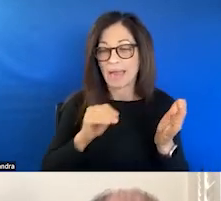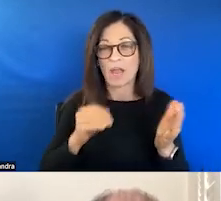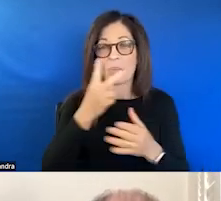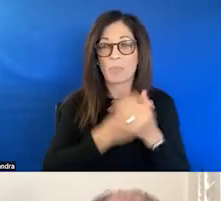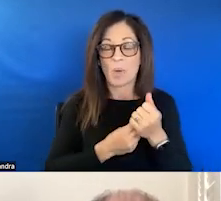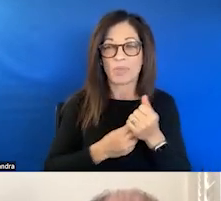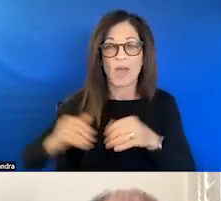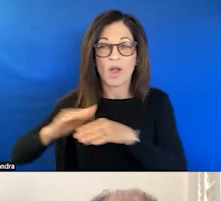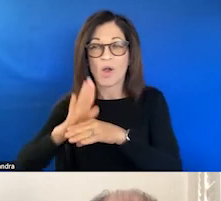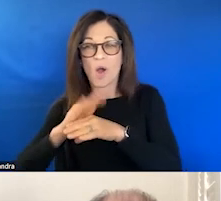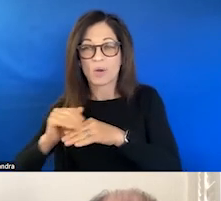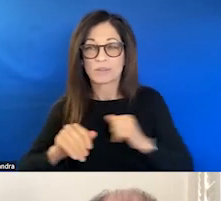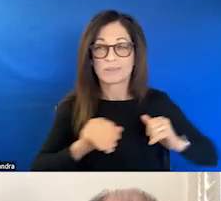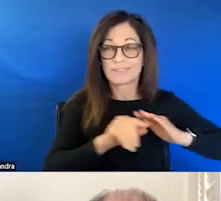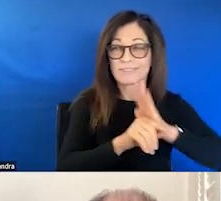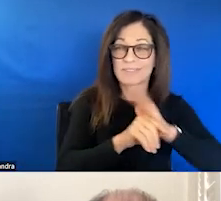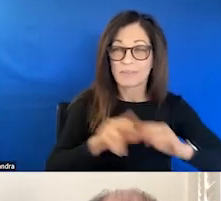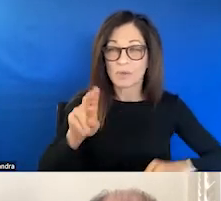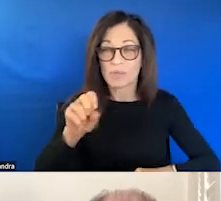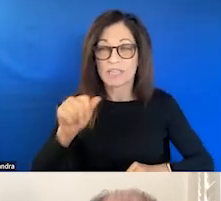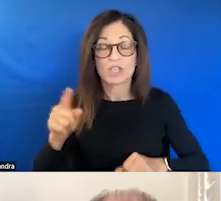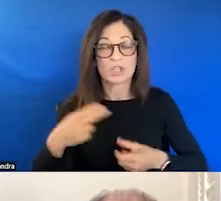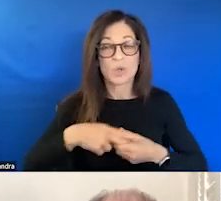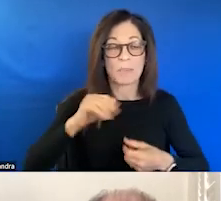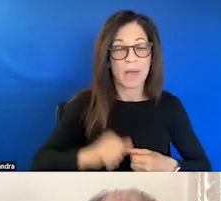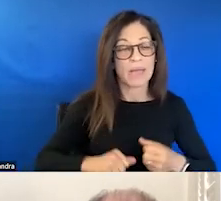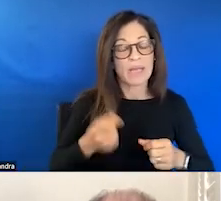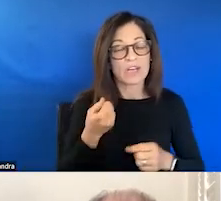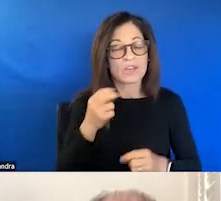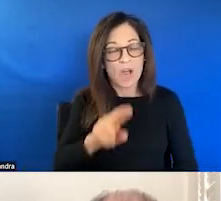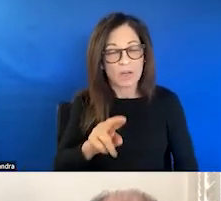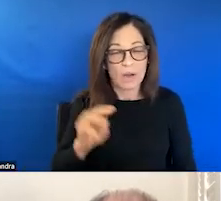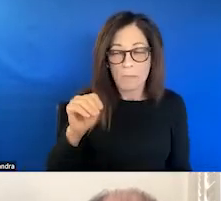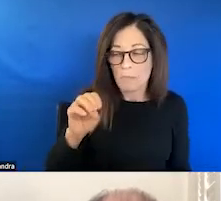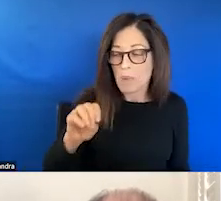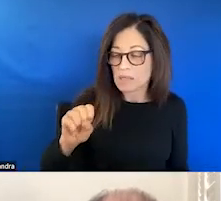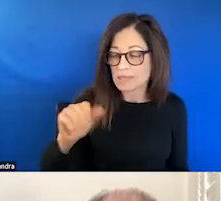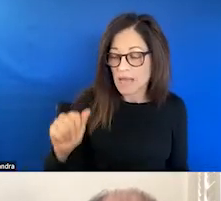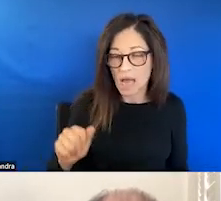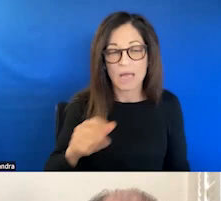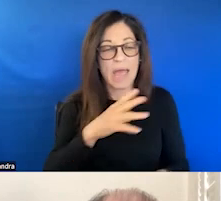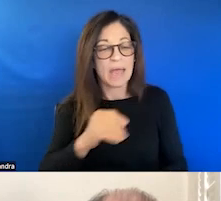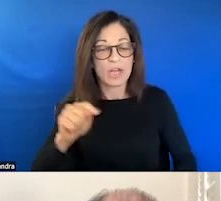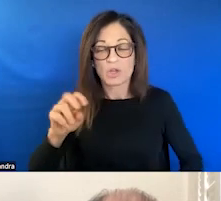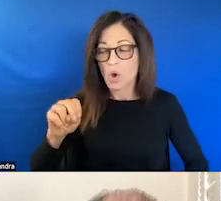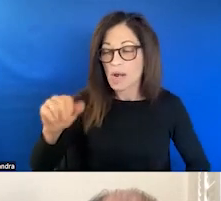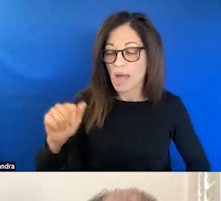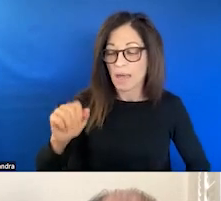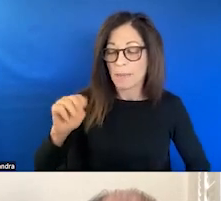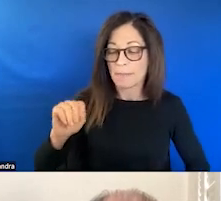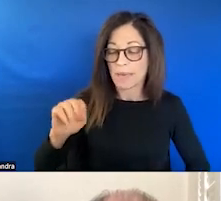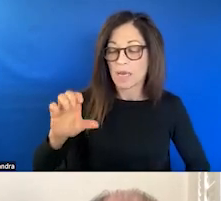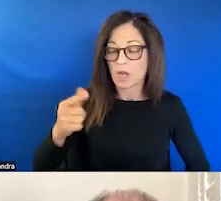States. She is joined by Dr. Kira Mosseth from Seattle University, Dr. Tona McGuire from University of